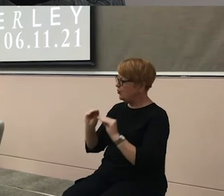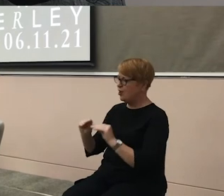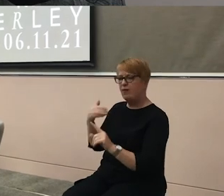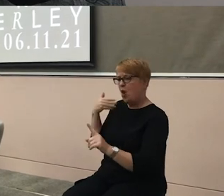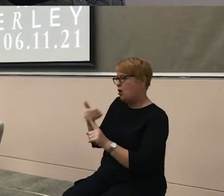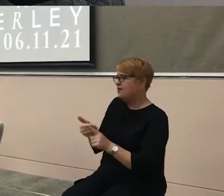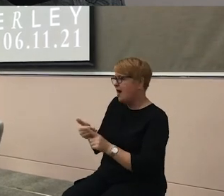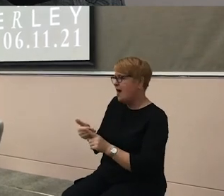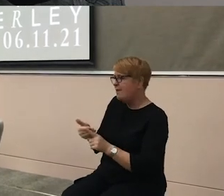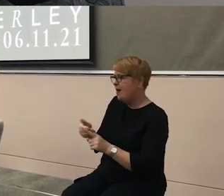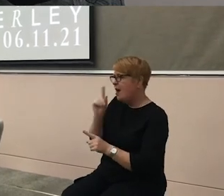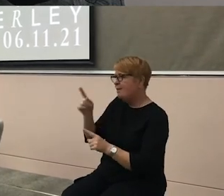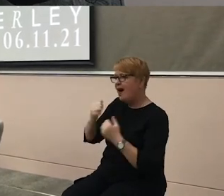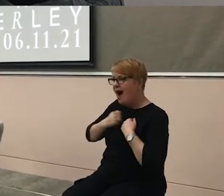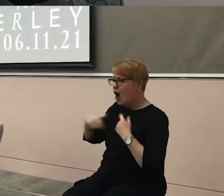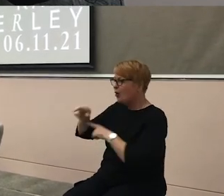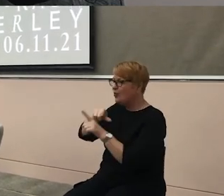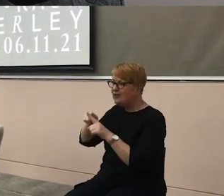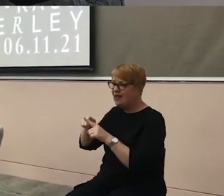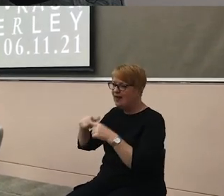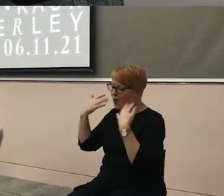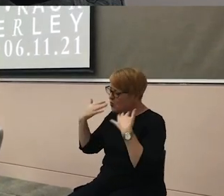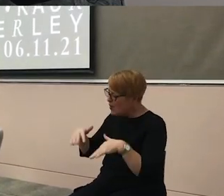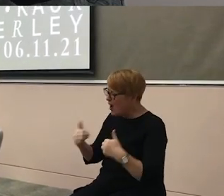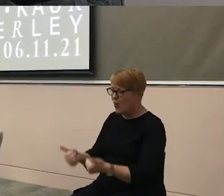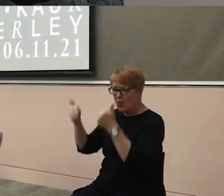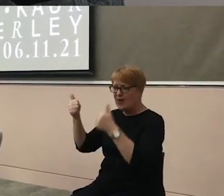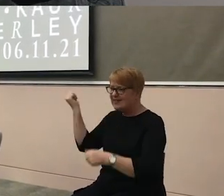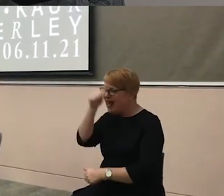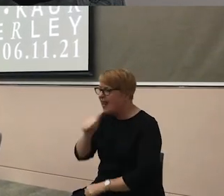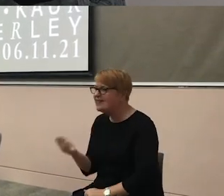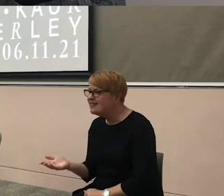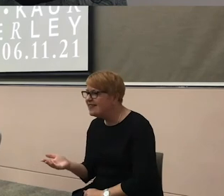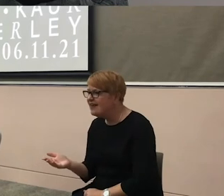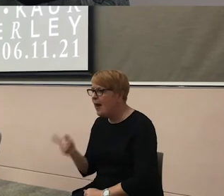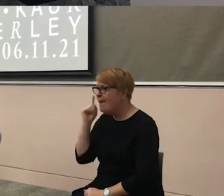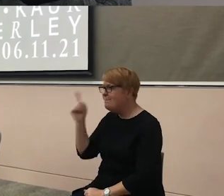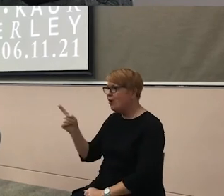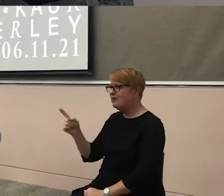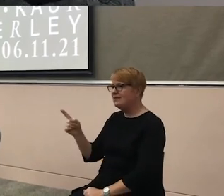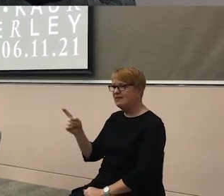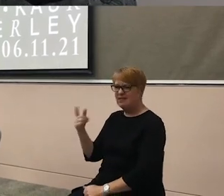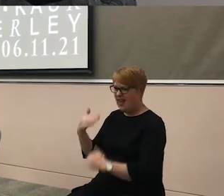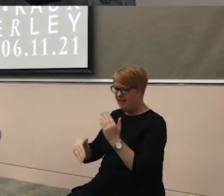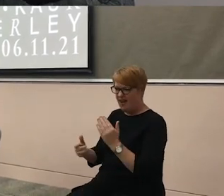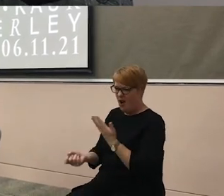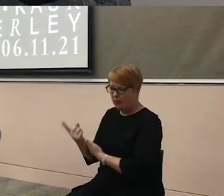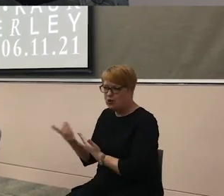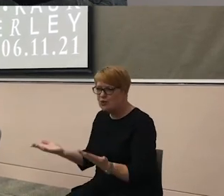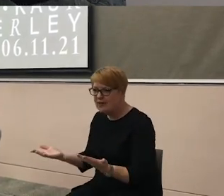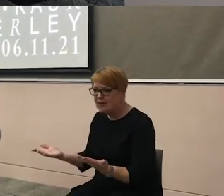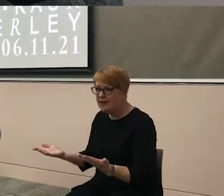and our community is super talented, but we don't get given that platform, once we were, and it